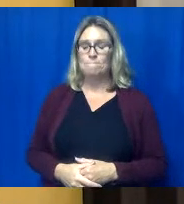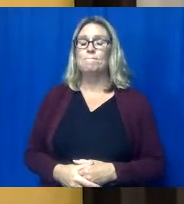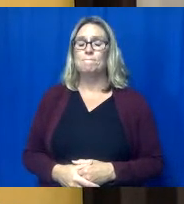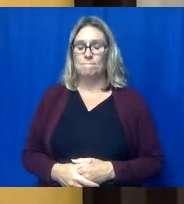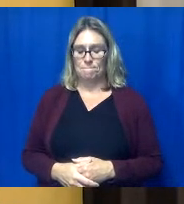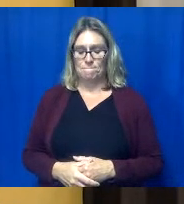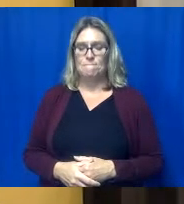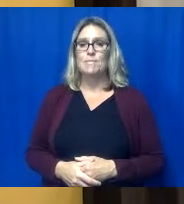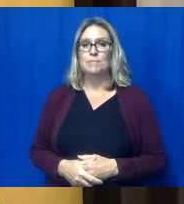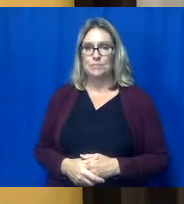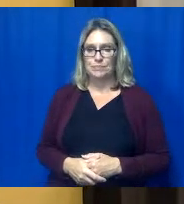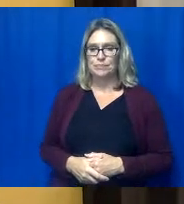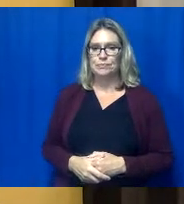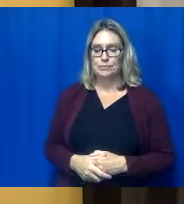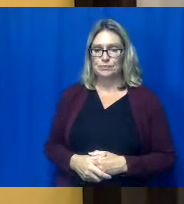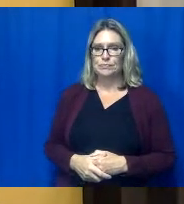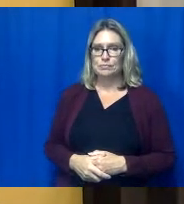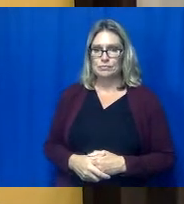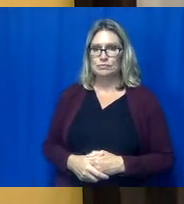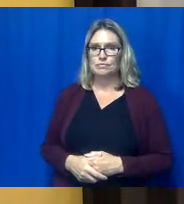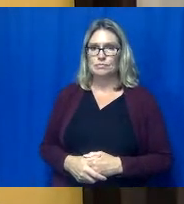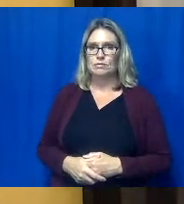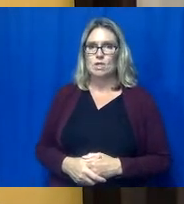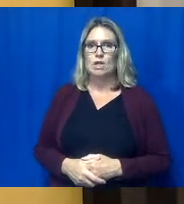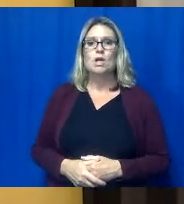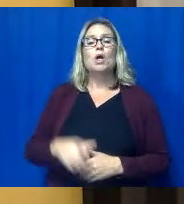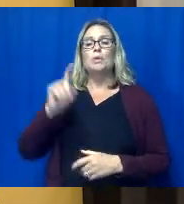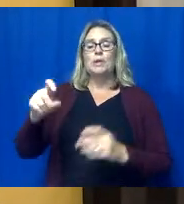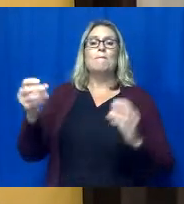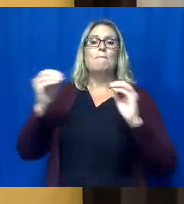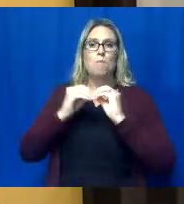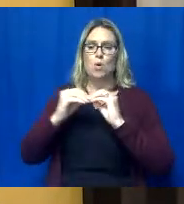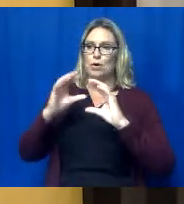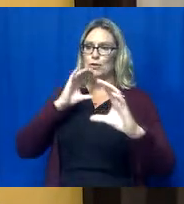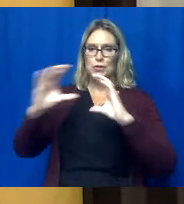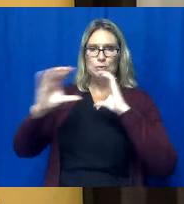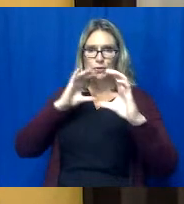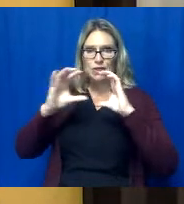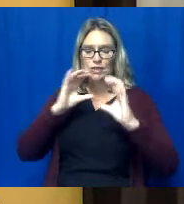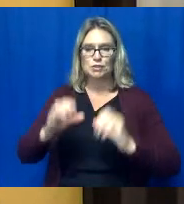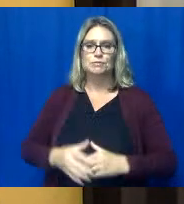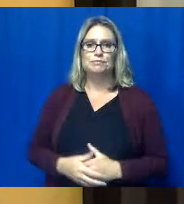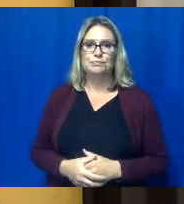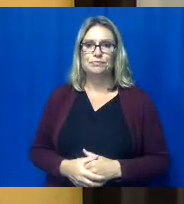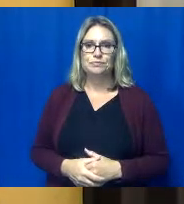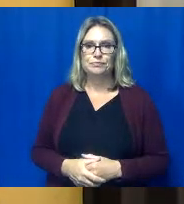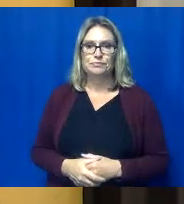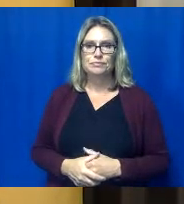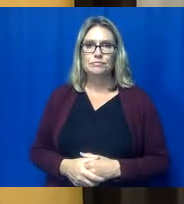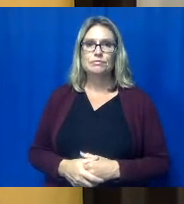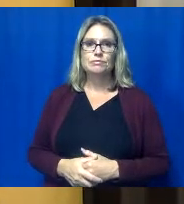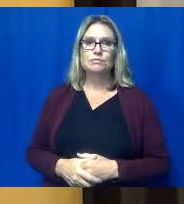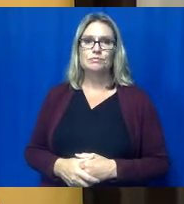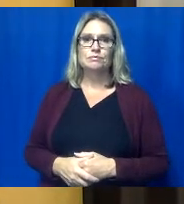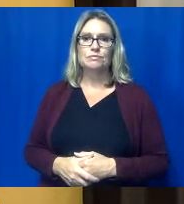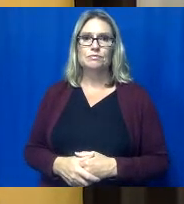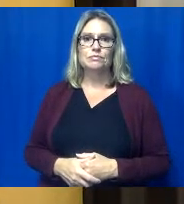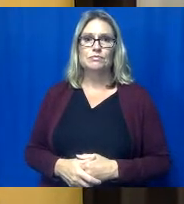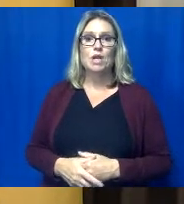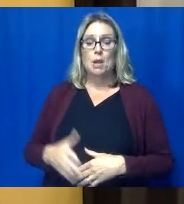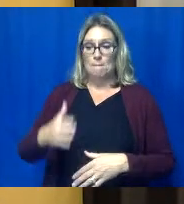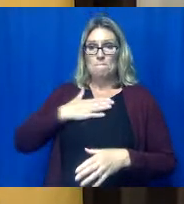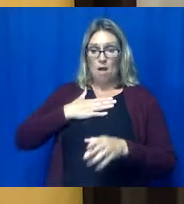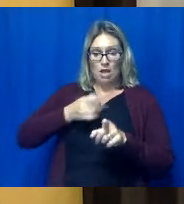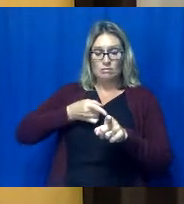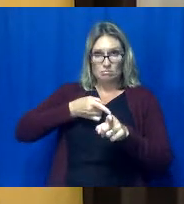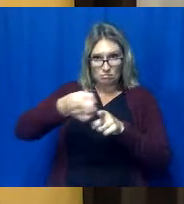this requires is solid communication. I would say that, as an infectious disease